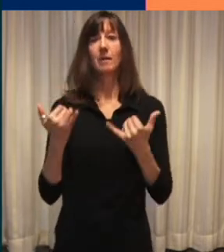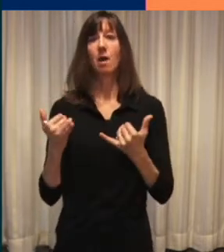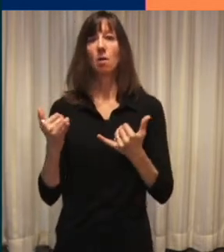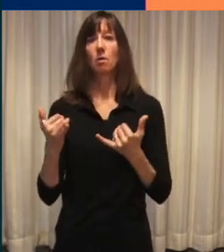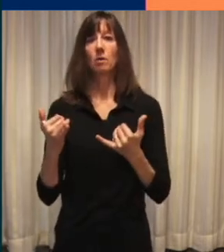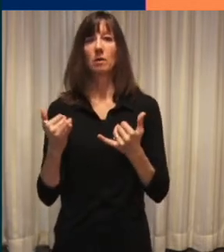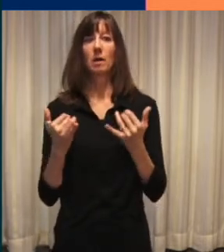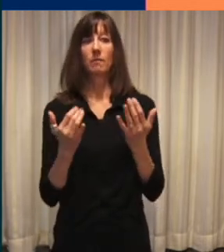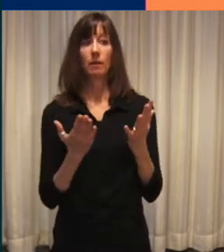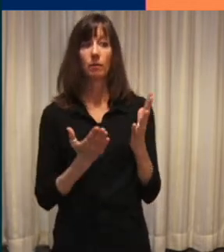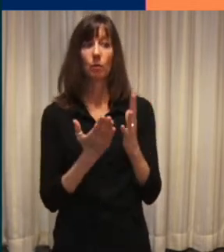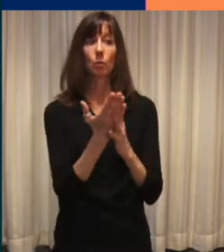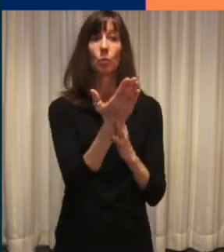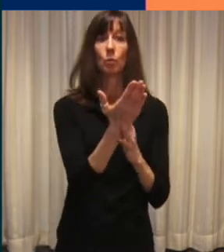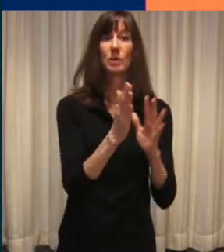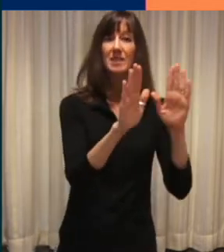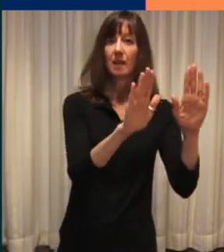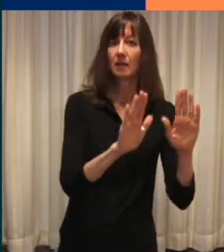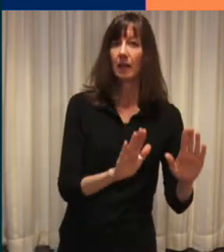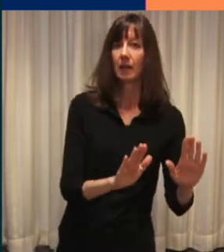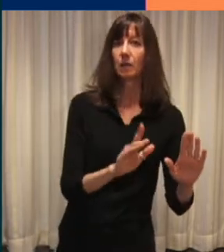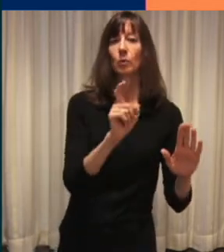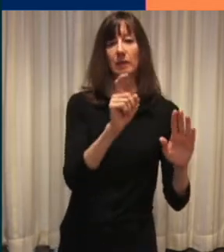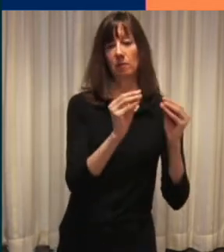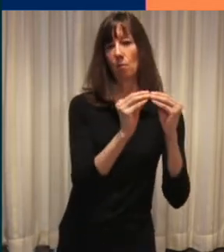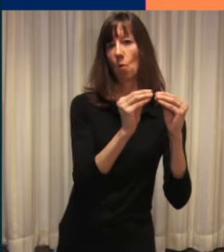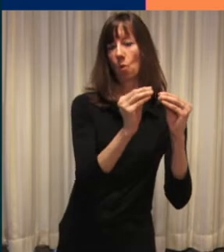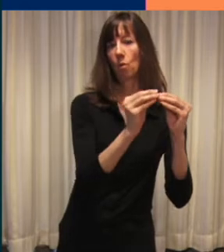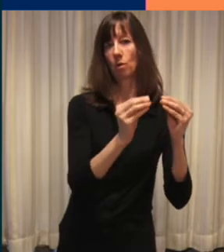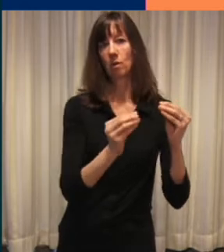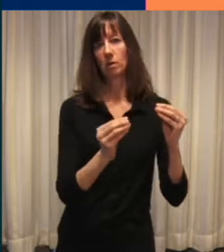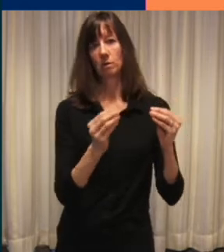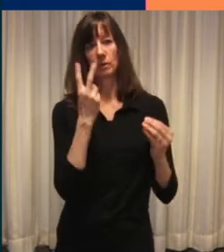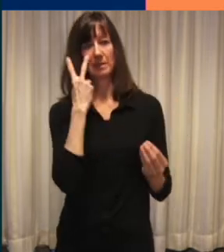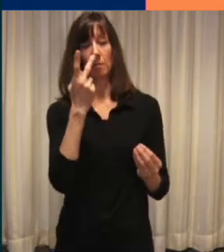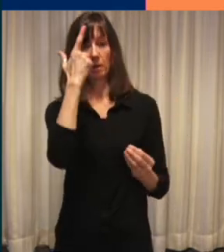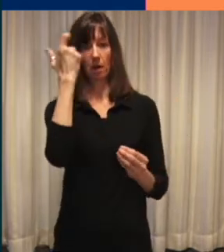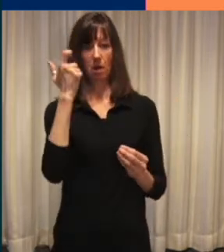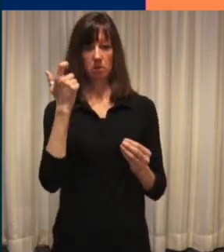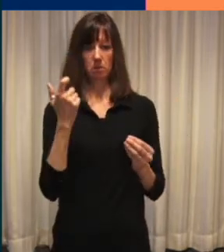growth rate that we're seeing. So again, I share that not to